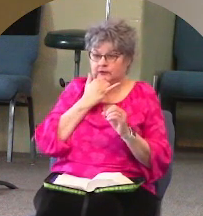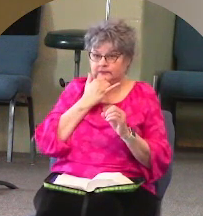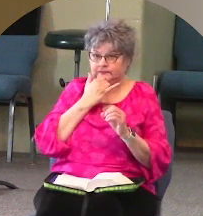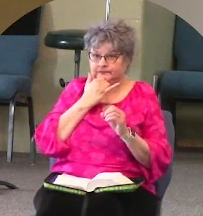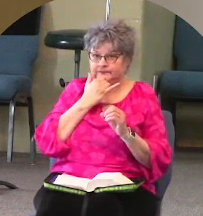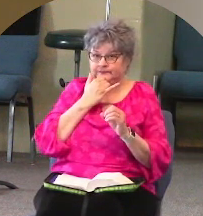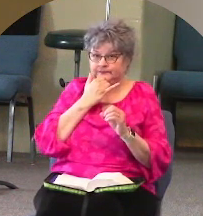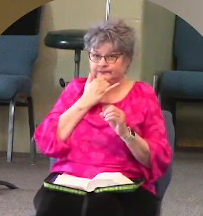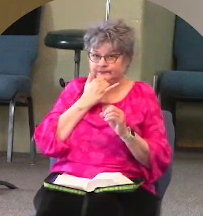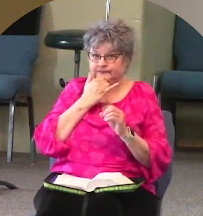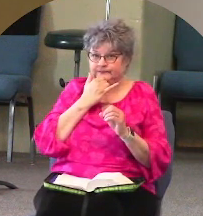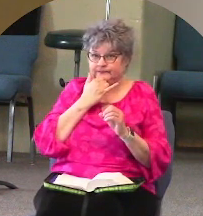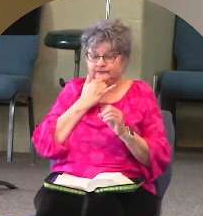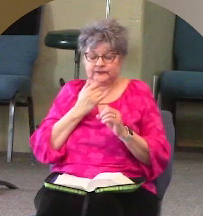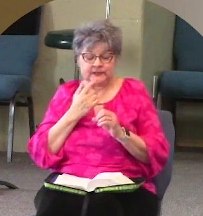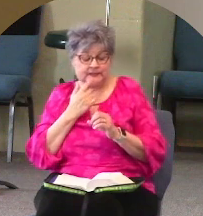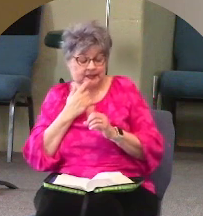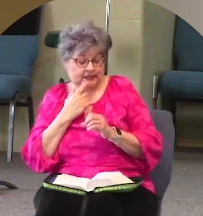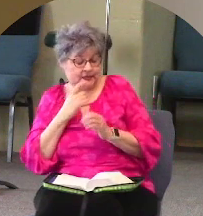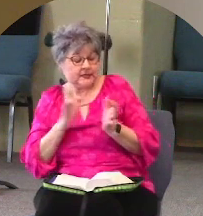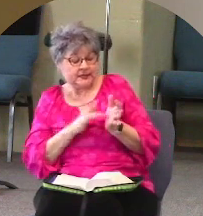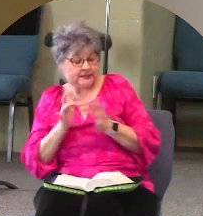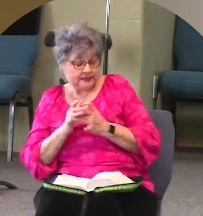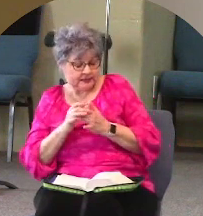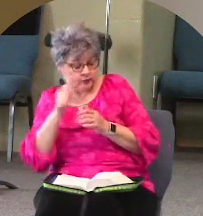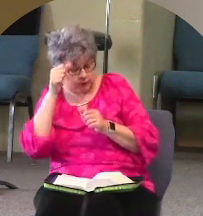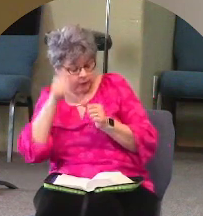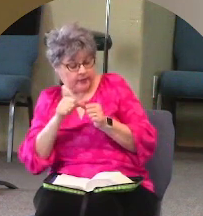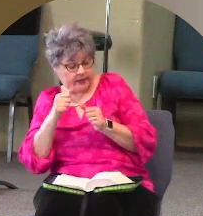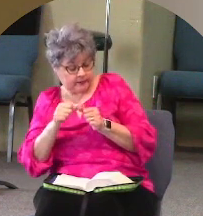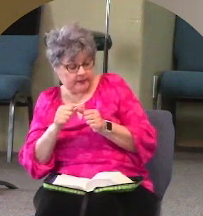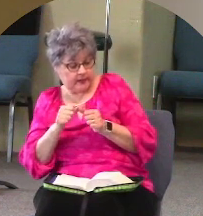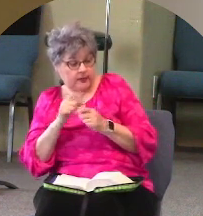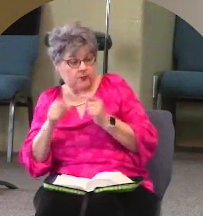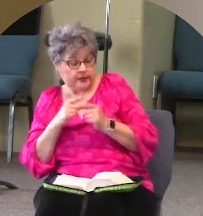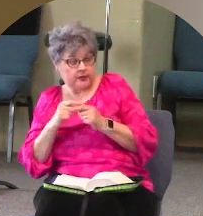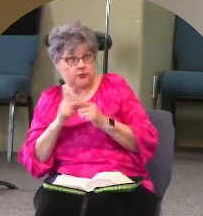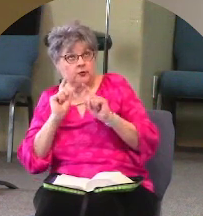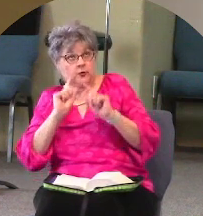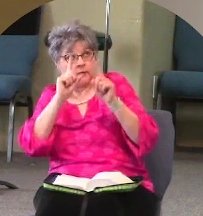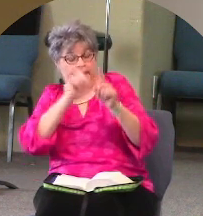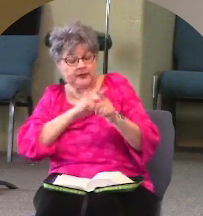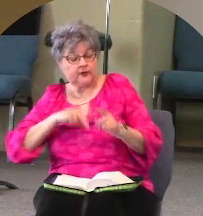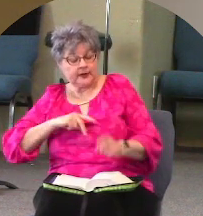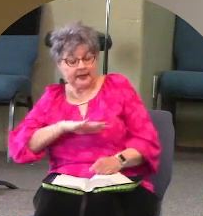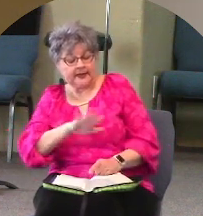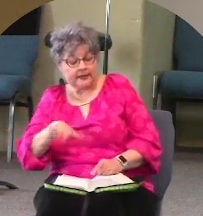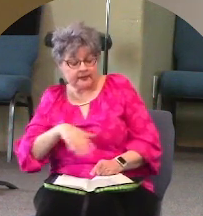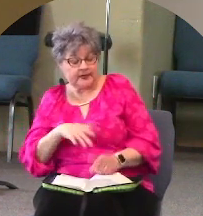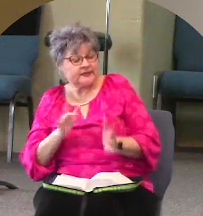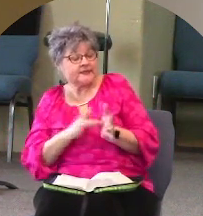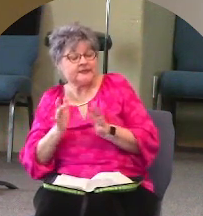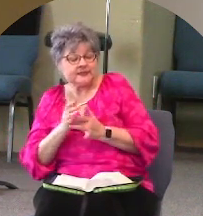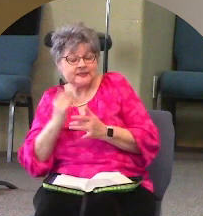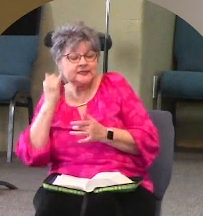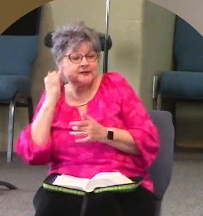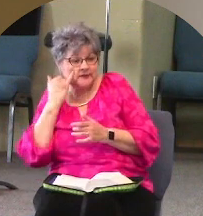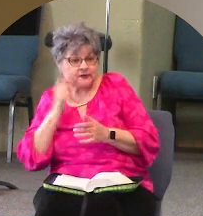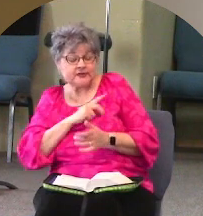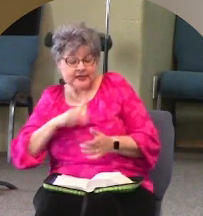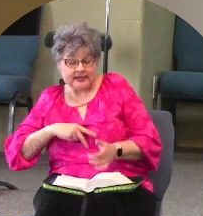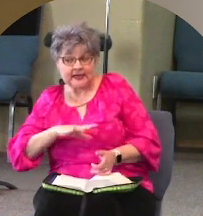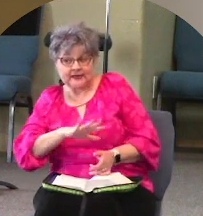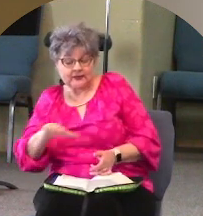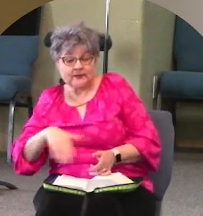said. He said, Jesus, remember me when you come into your kingdom. Jesus, if there's a kingdom to be